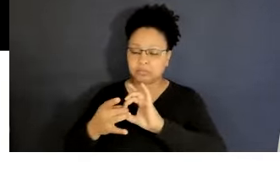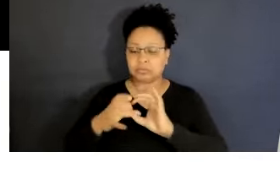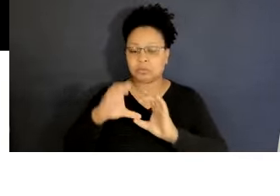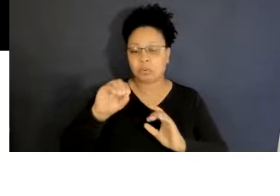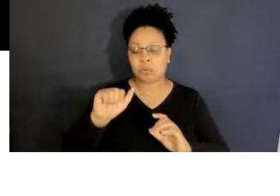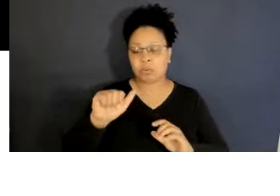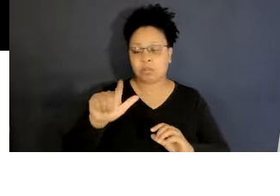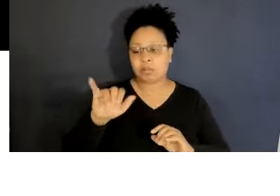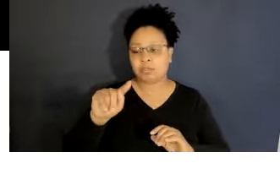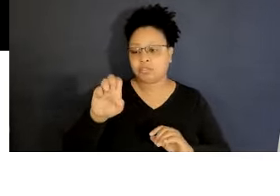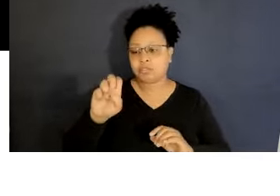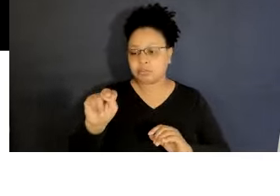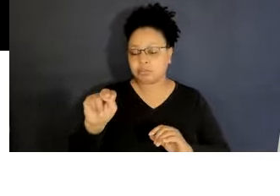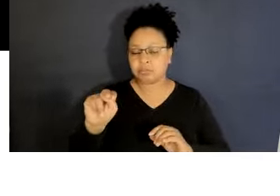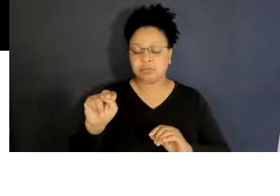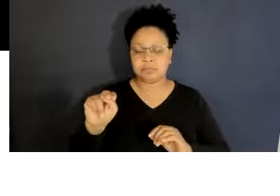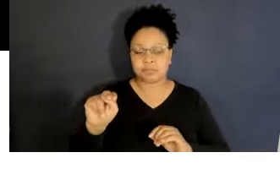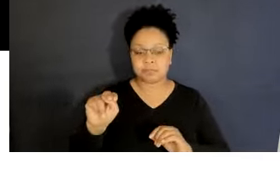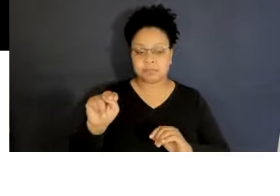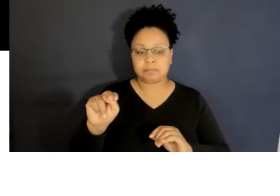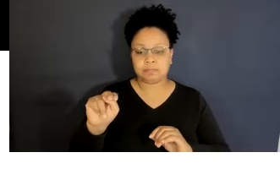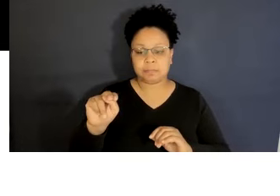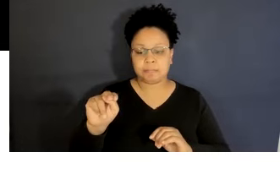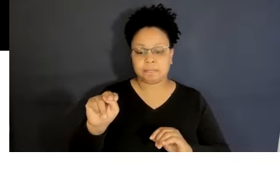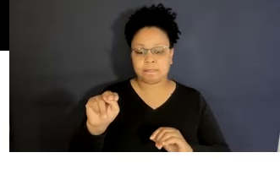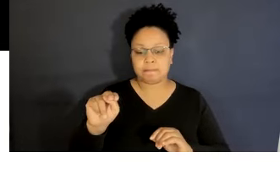was able to